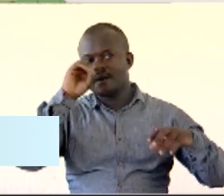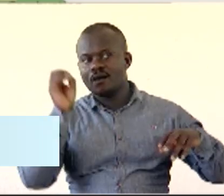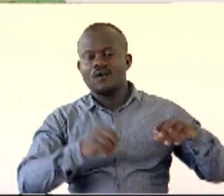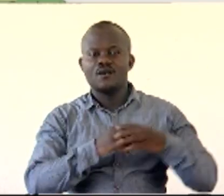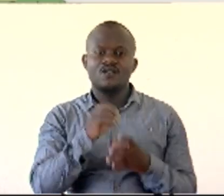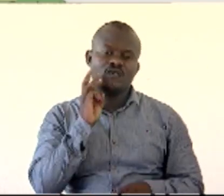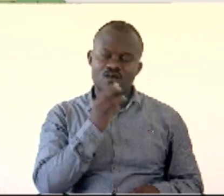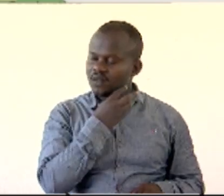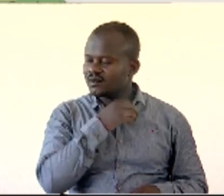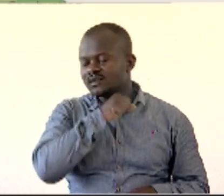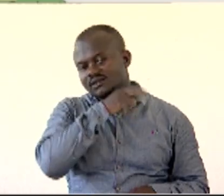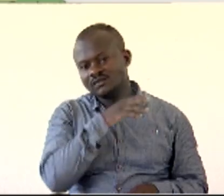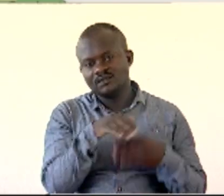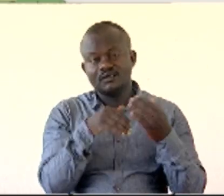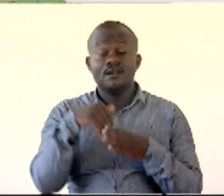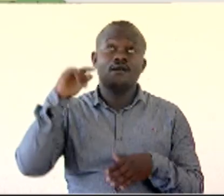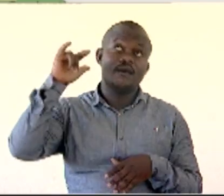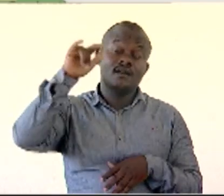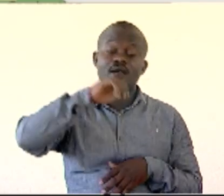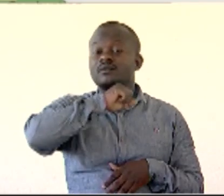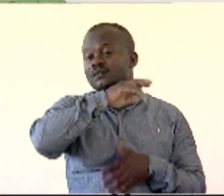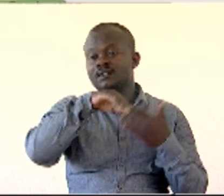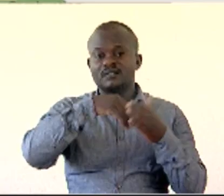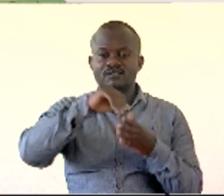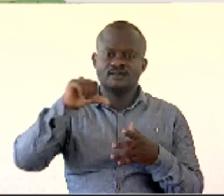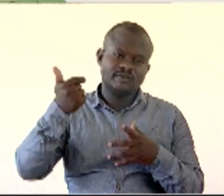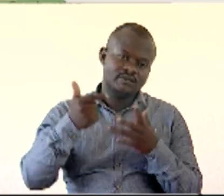water pollution, air pollution, and other types of